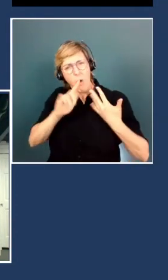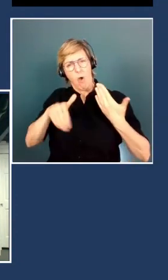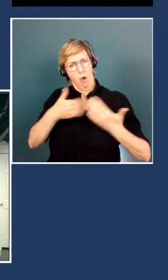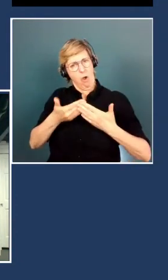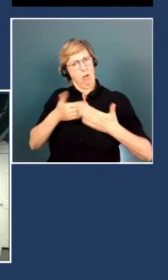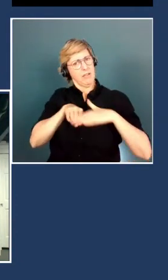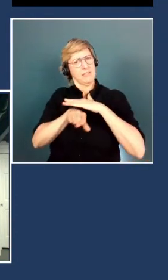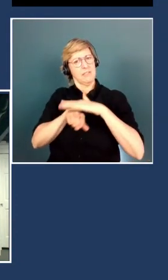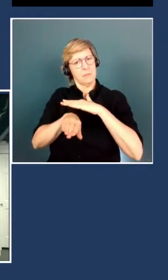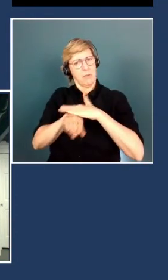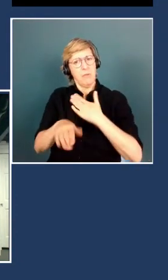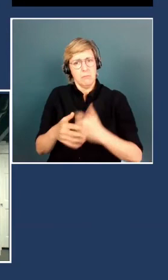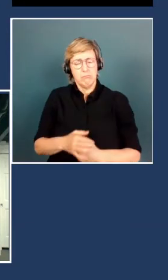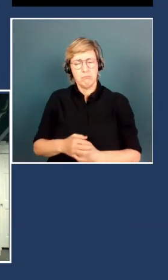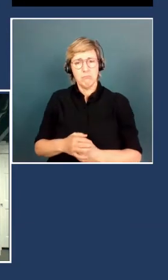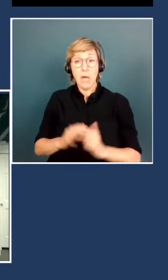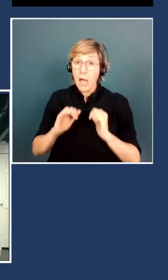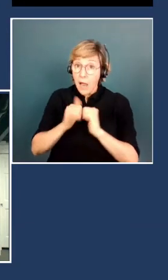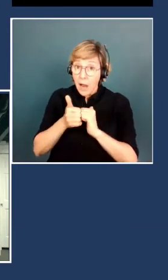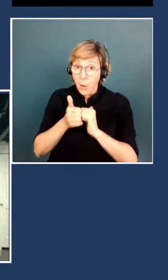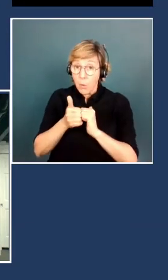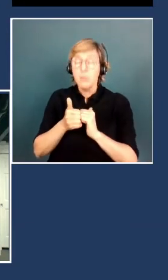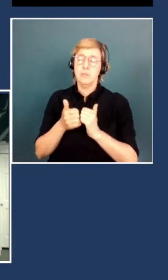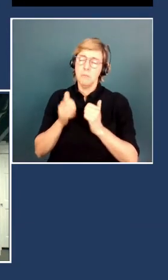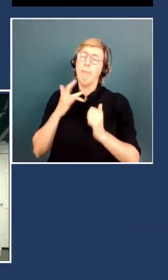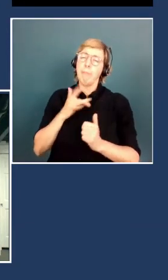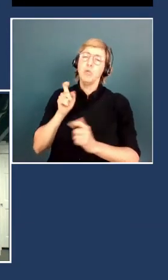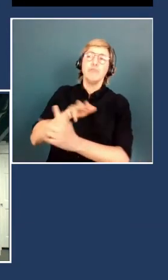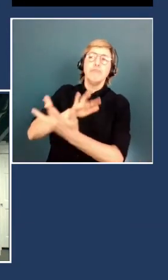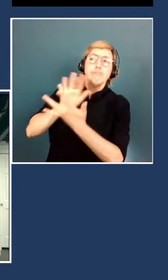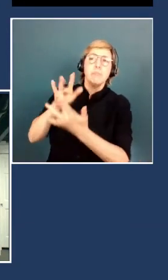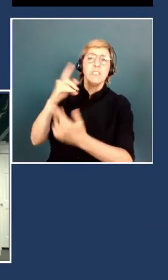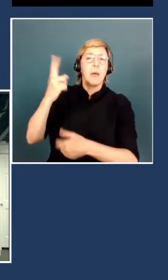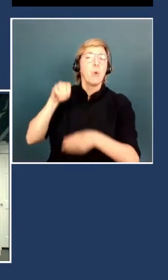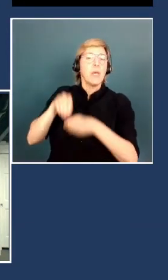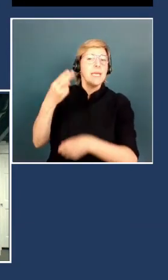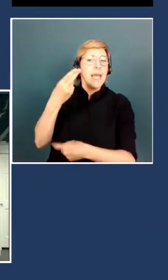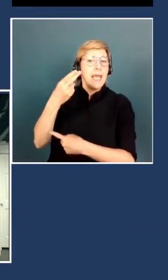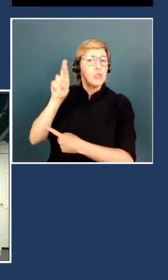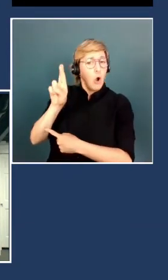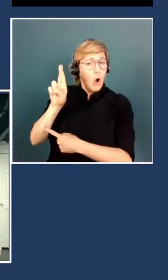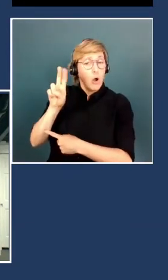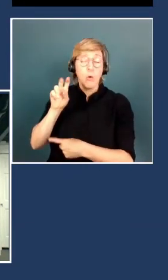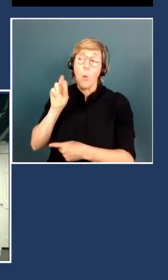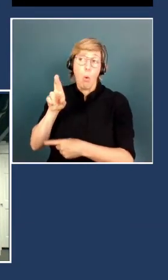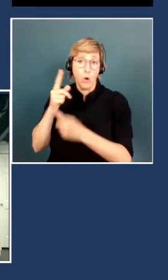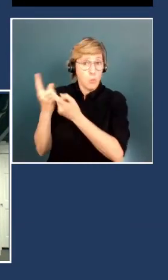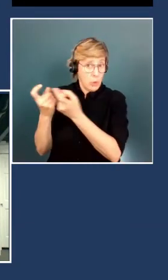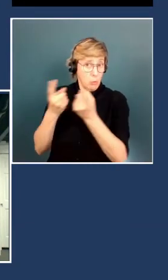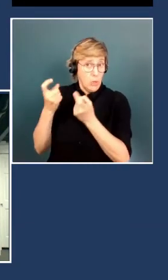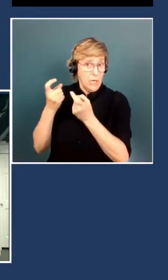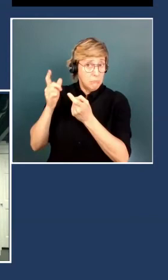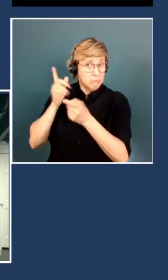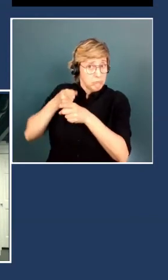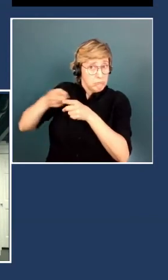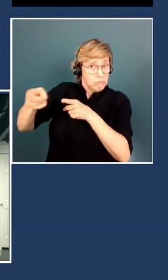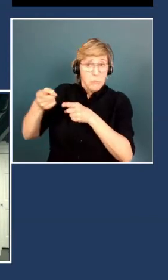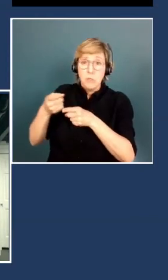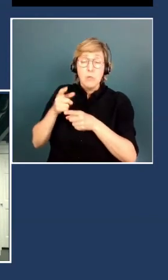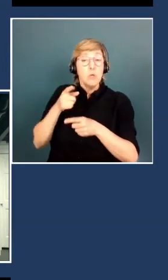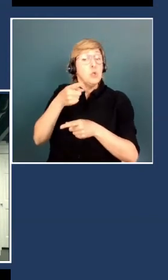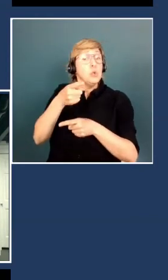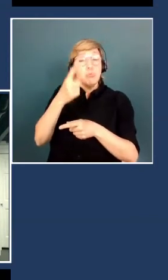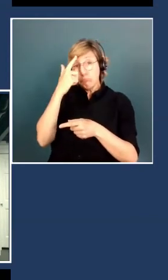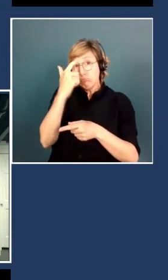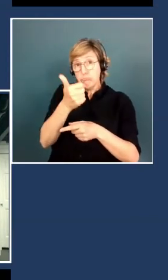how you want to do that with somebody in HR or recruiting, and you can tell them as much as you want or as little as you want. So